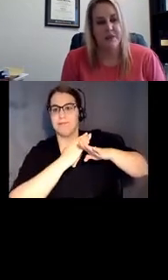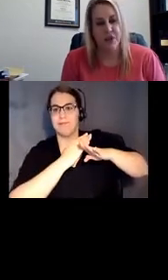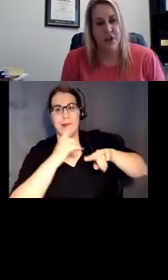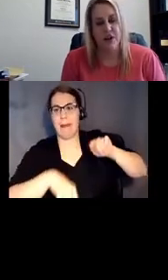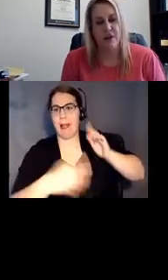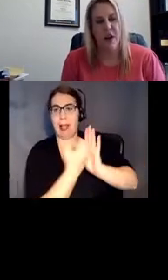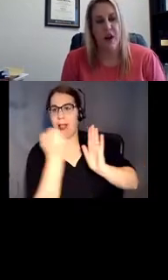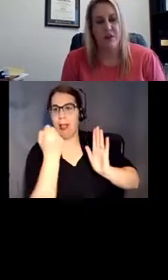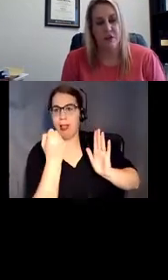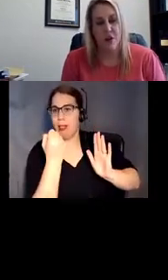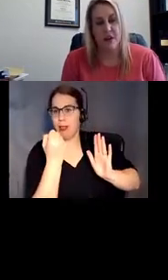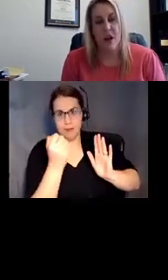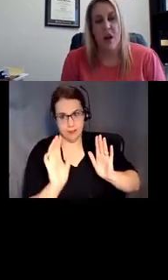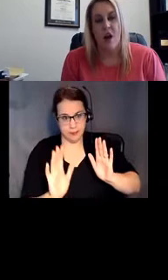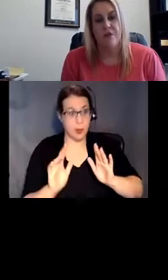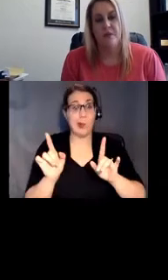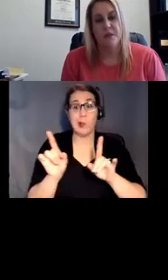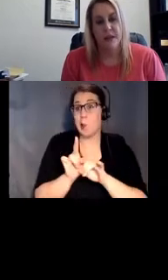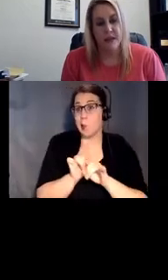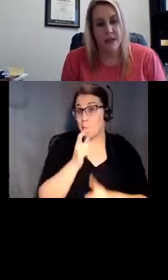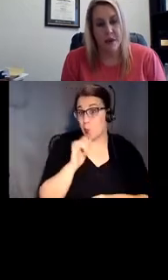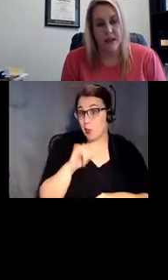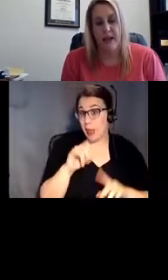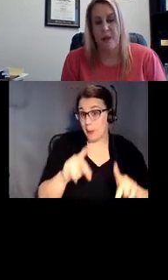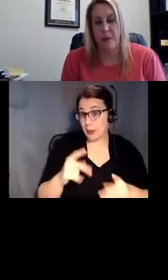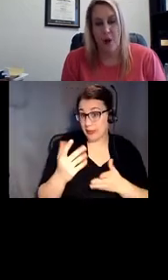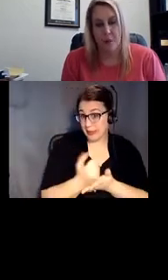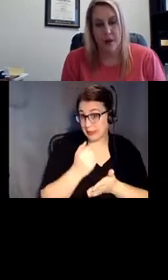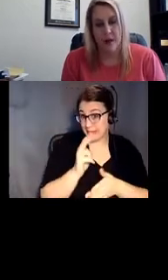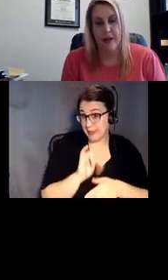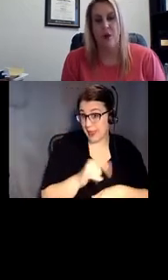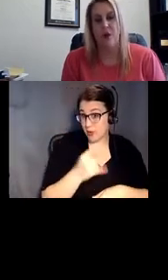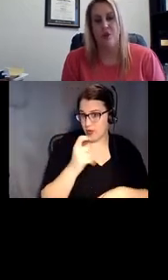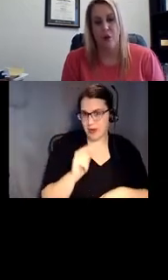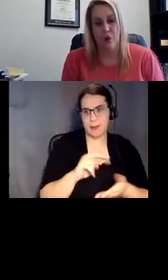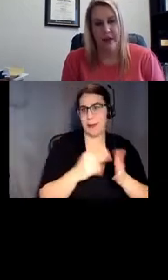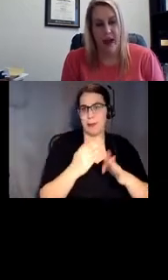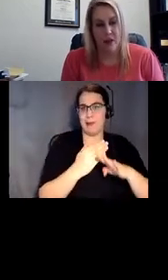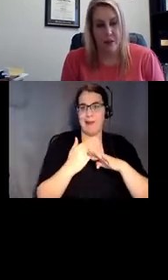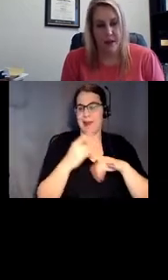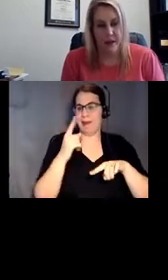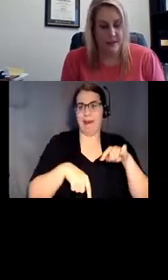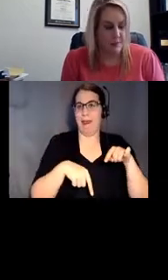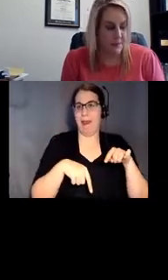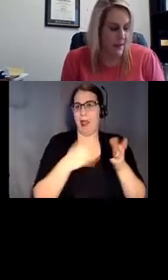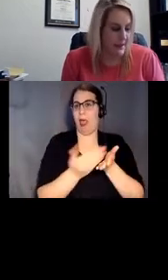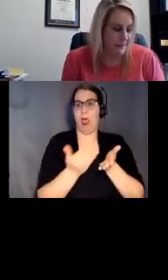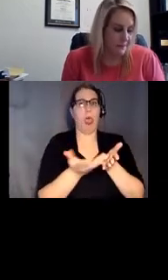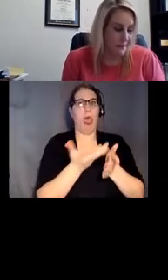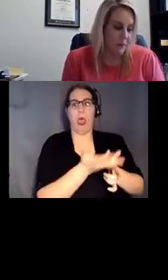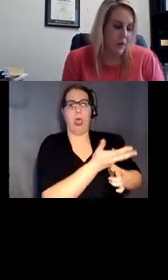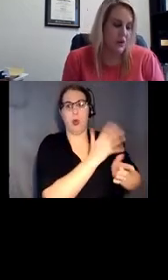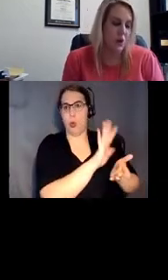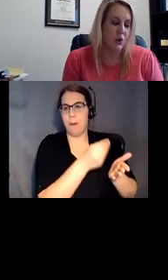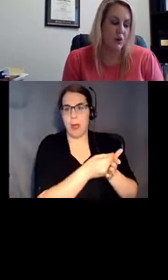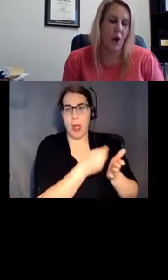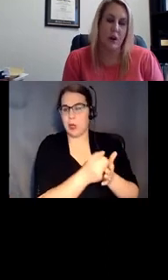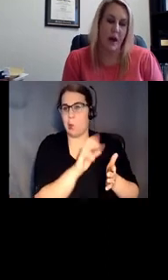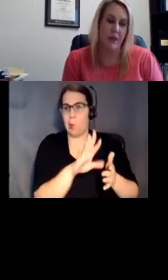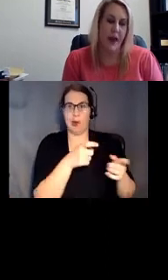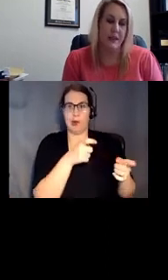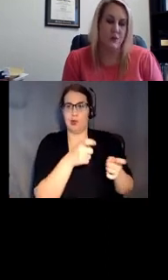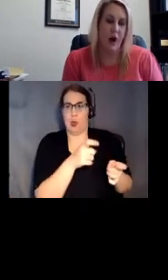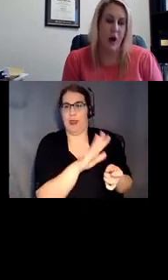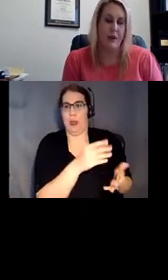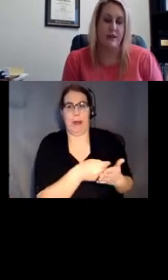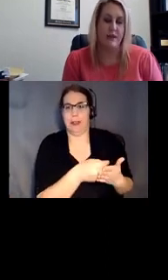the beneficiary of the trust from spending the money inappropriately or controlling how the money is spent. So we'll talk